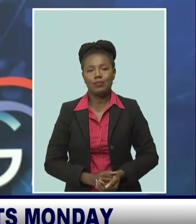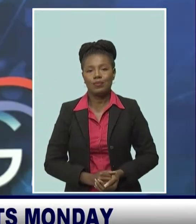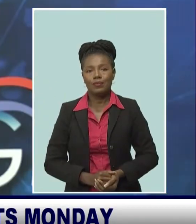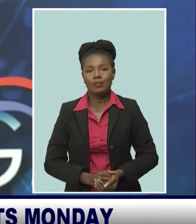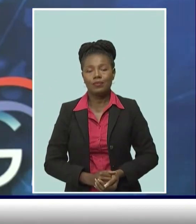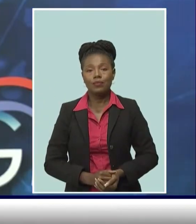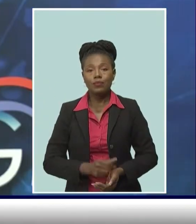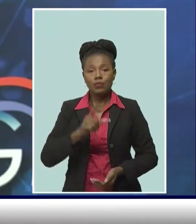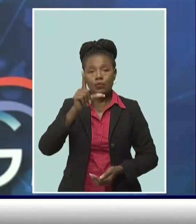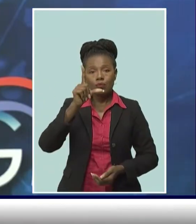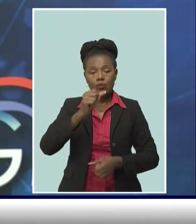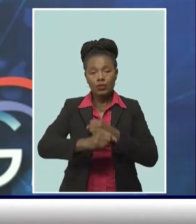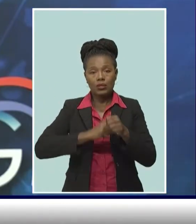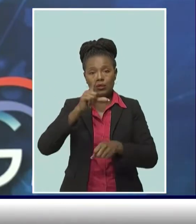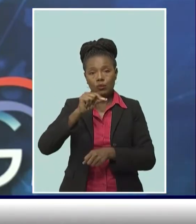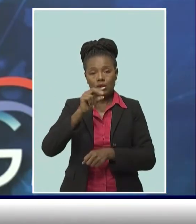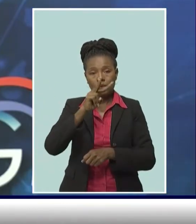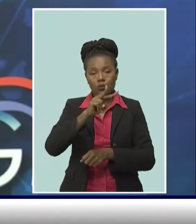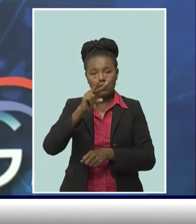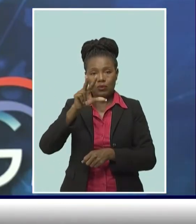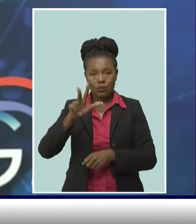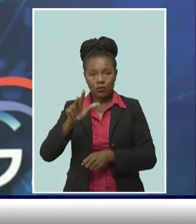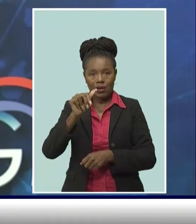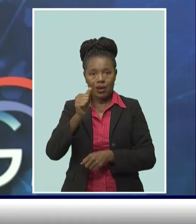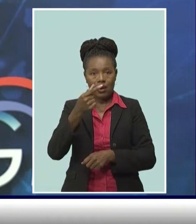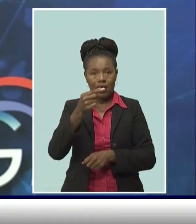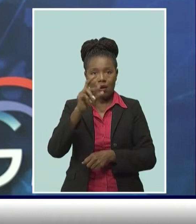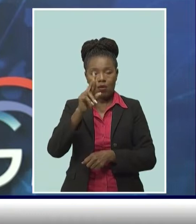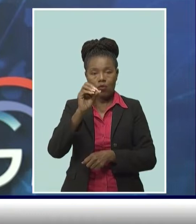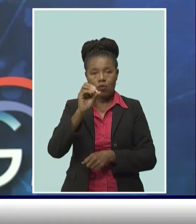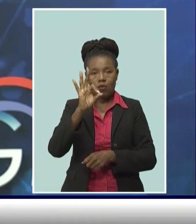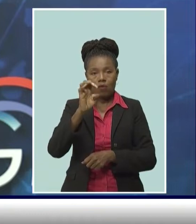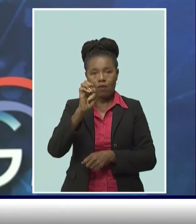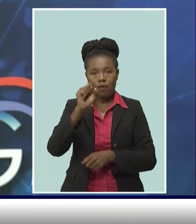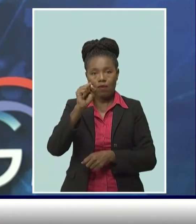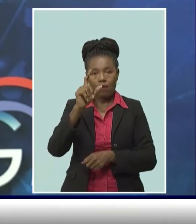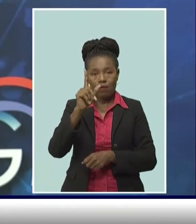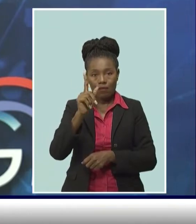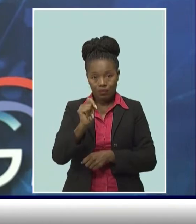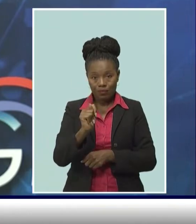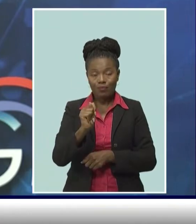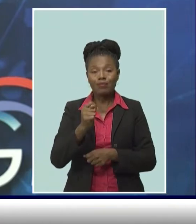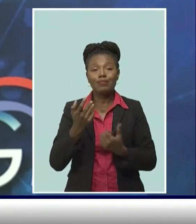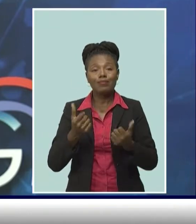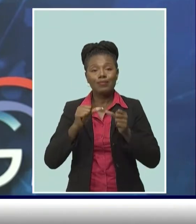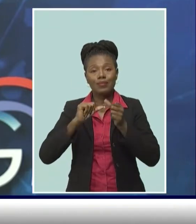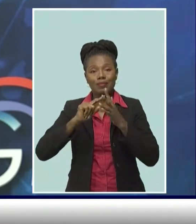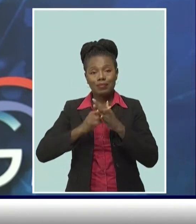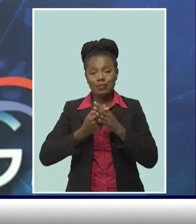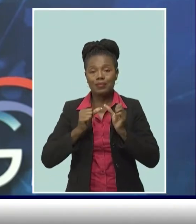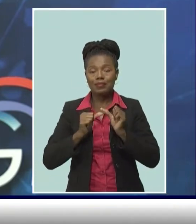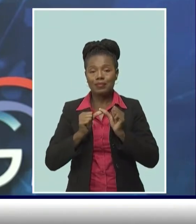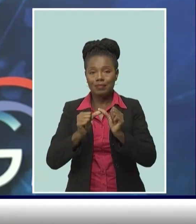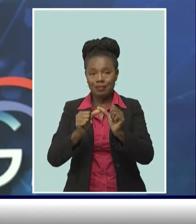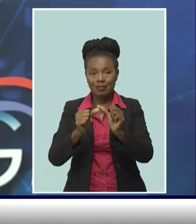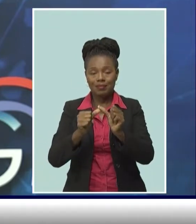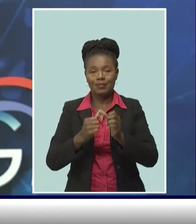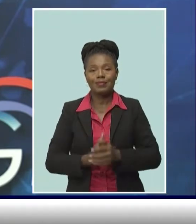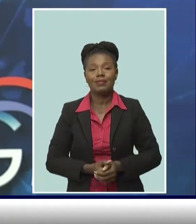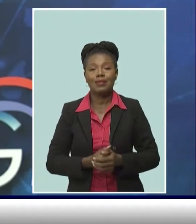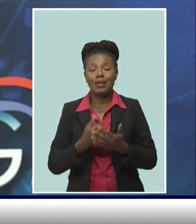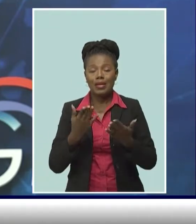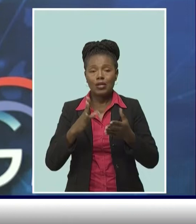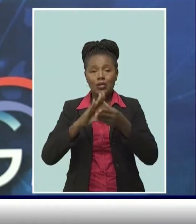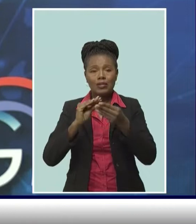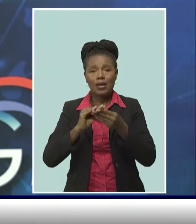The 2023 edition of the National Agricultural Exhibition Agrofest is underway at Queen's Park, and it's being billed as